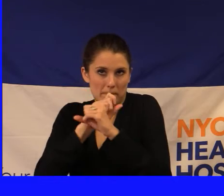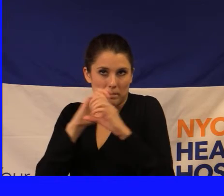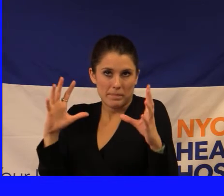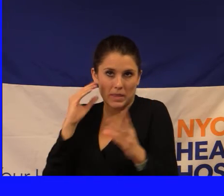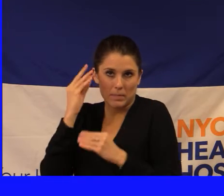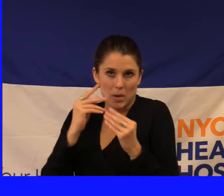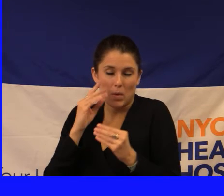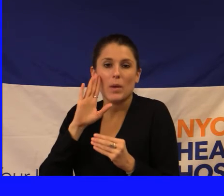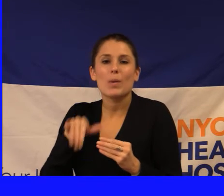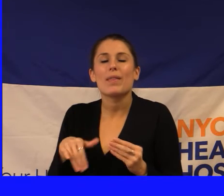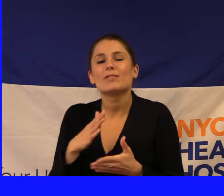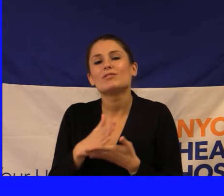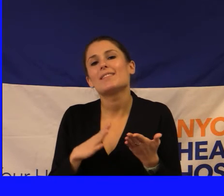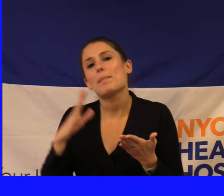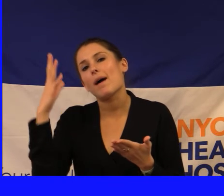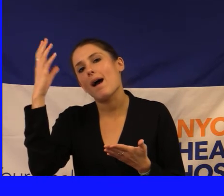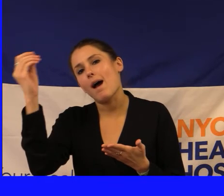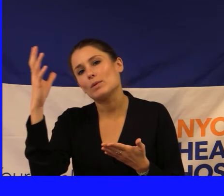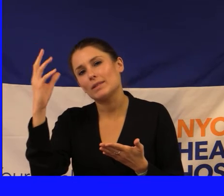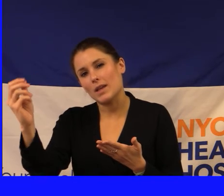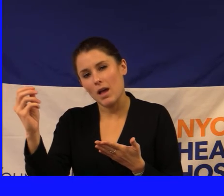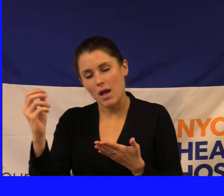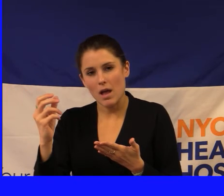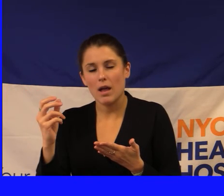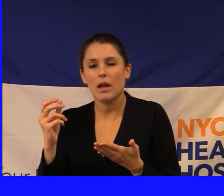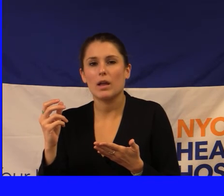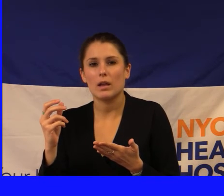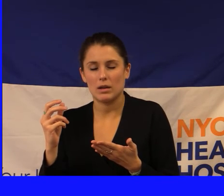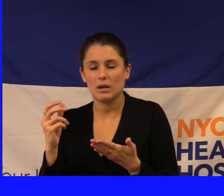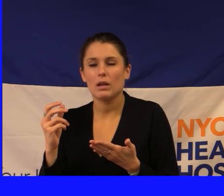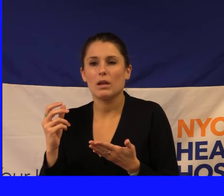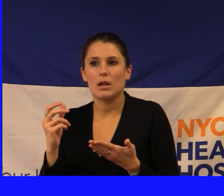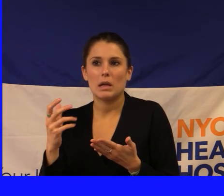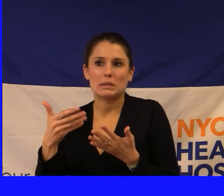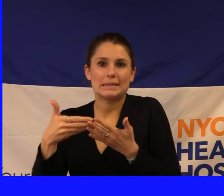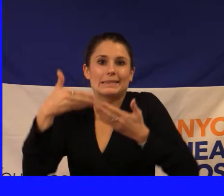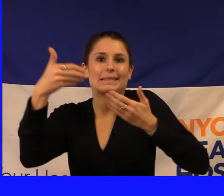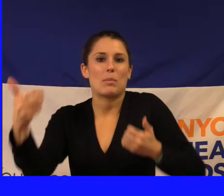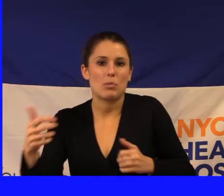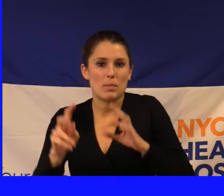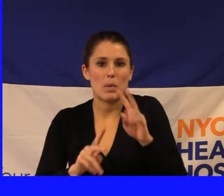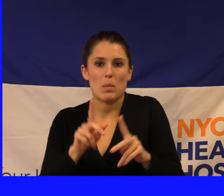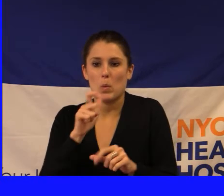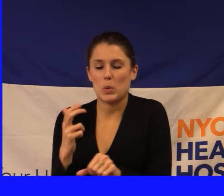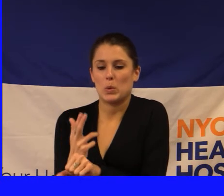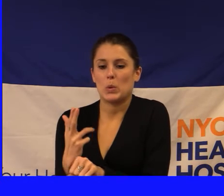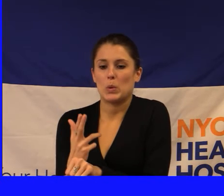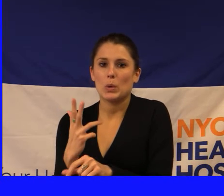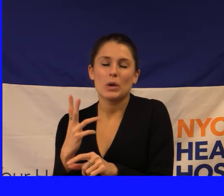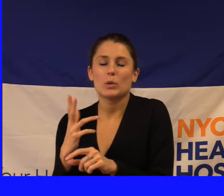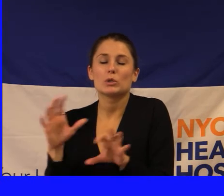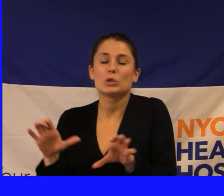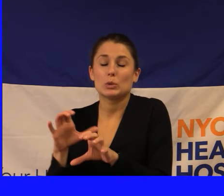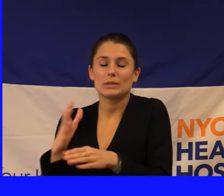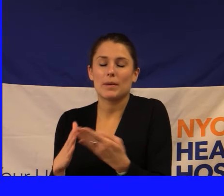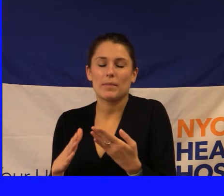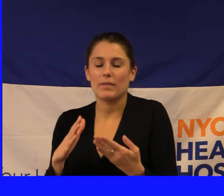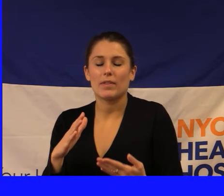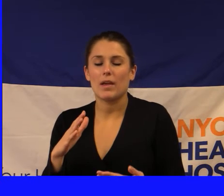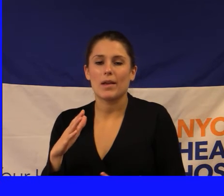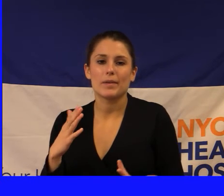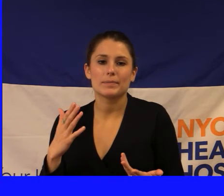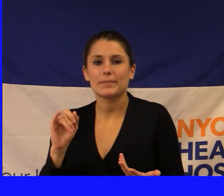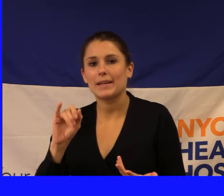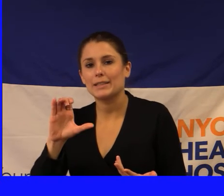some outside entities that kind of do this sort of ambulatory ICU type of situation, and I was thinking